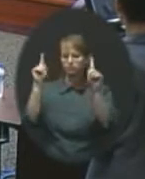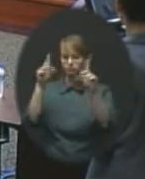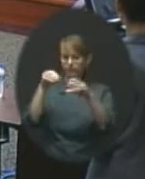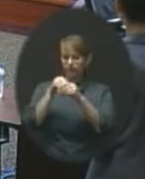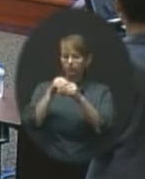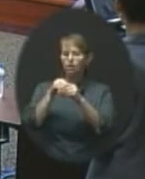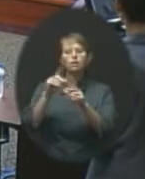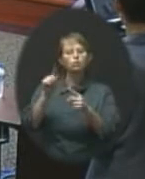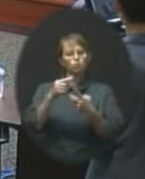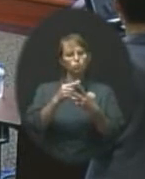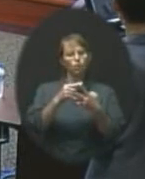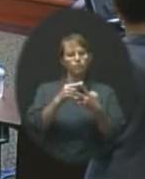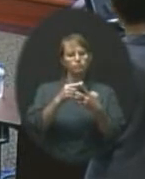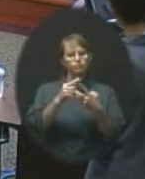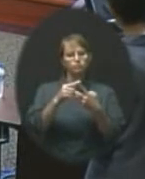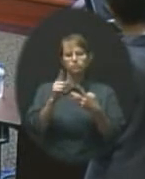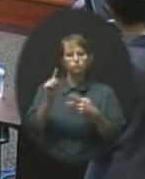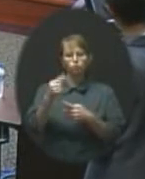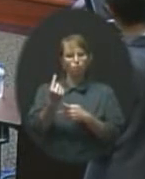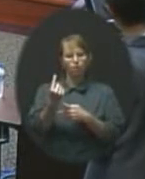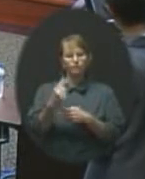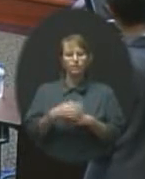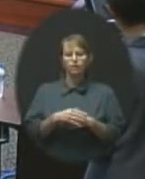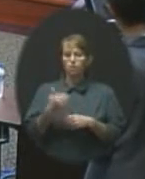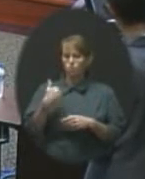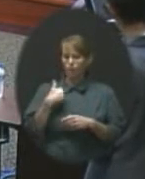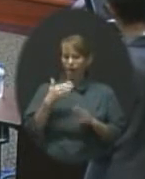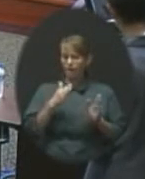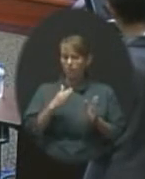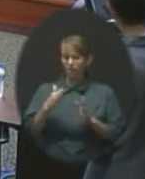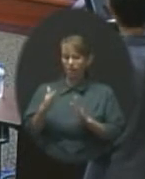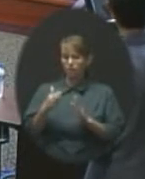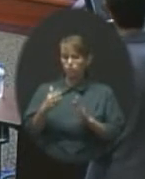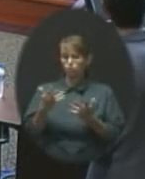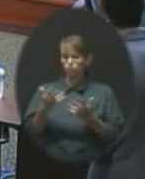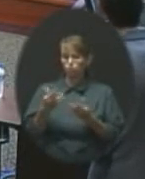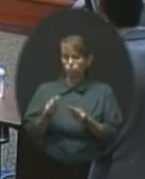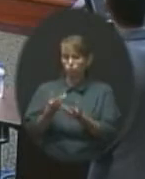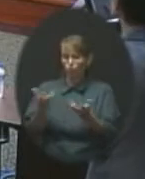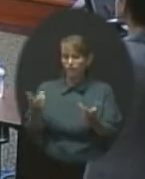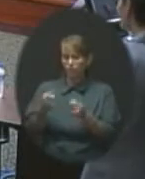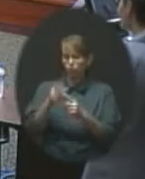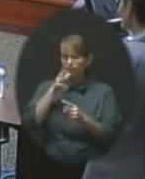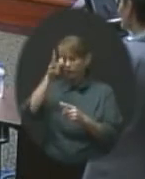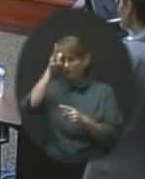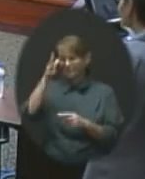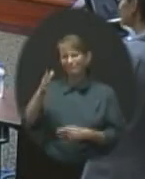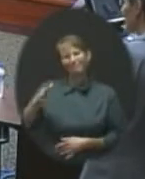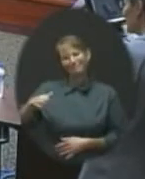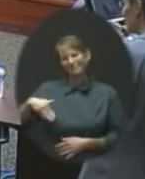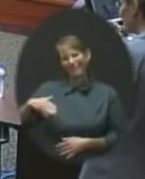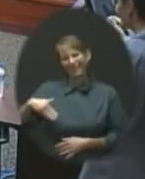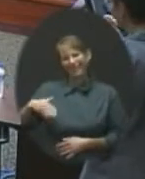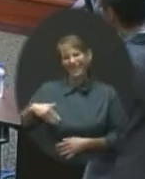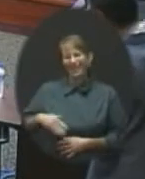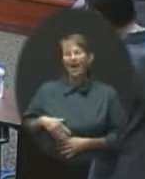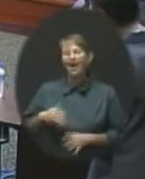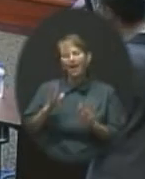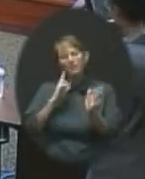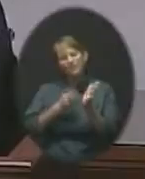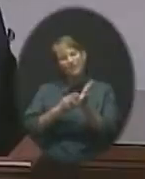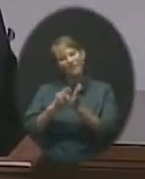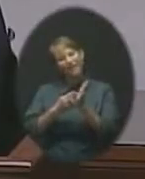Do we have a plan to roll this out with parents? Not yet. We are still rolling. I mean, at least I'm going to be